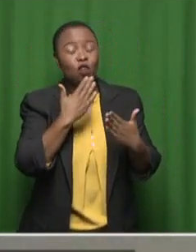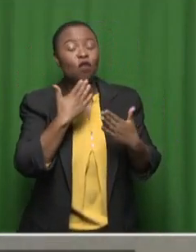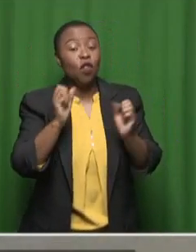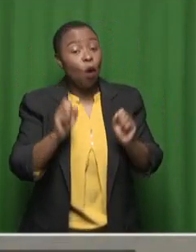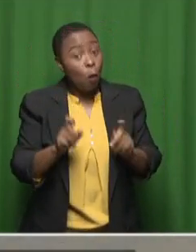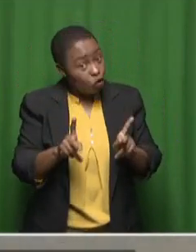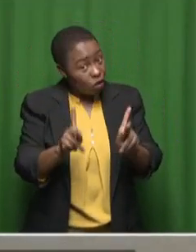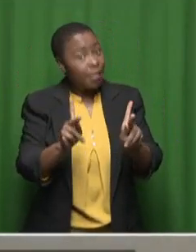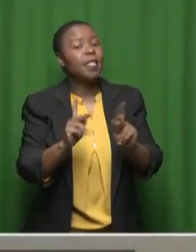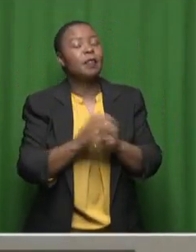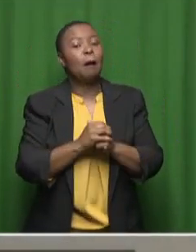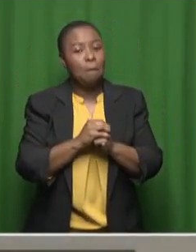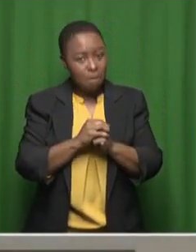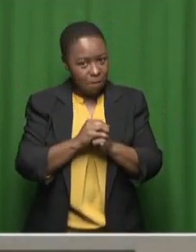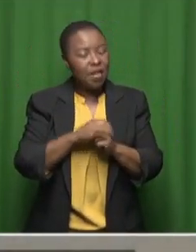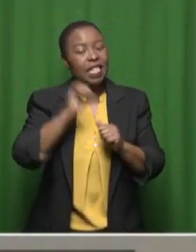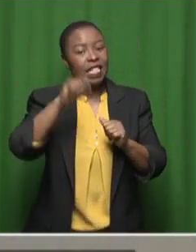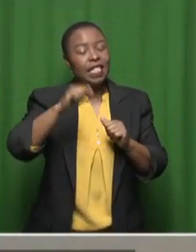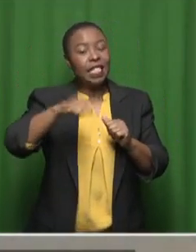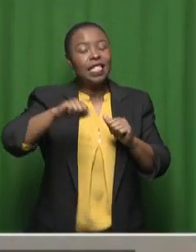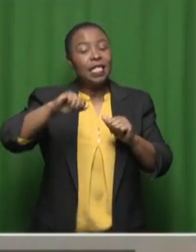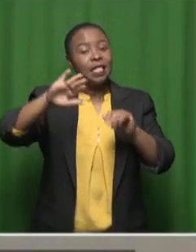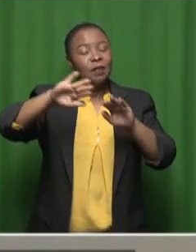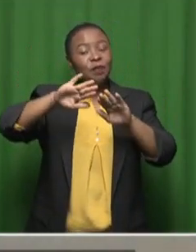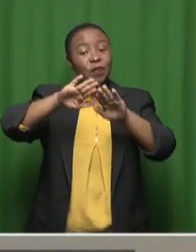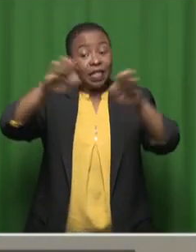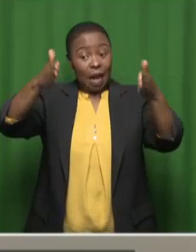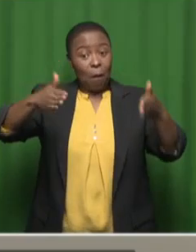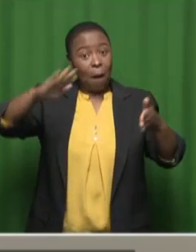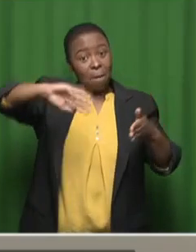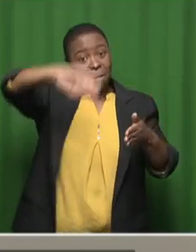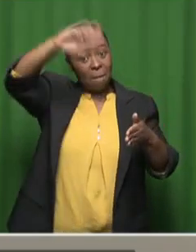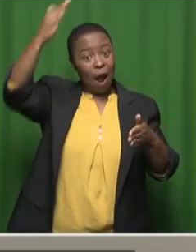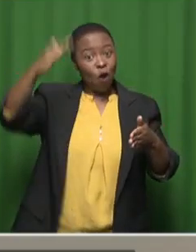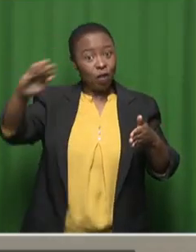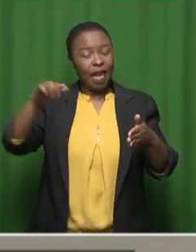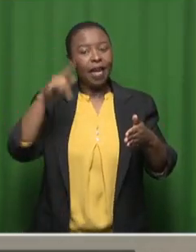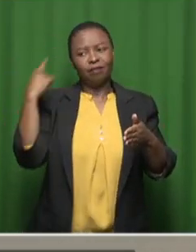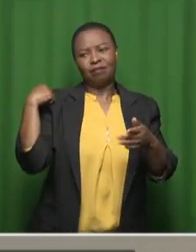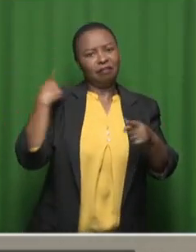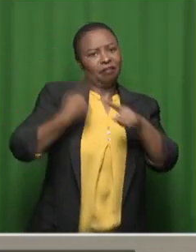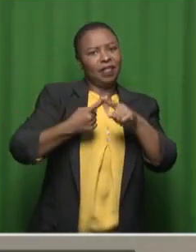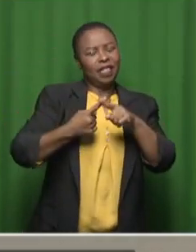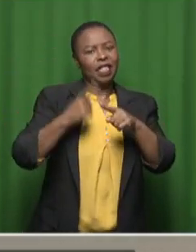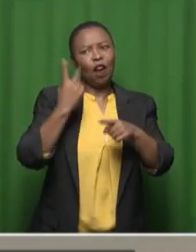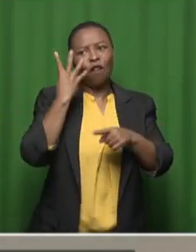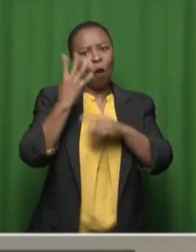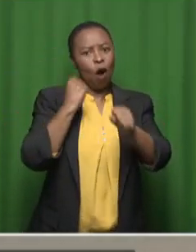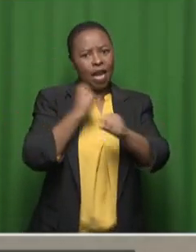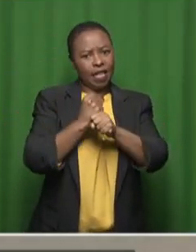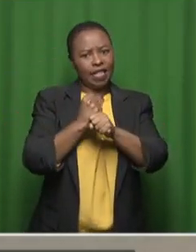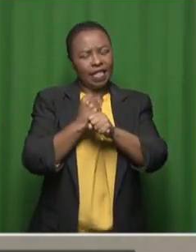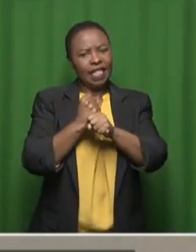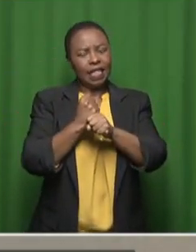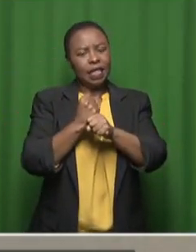opportunity. Table Mountain Cableway has been running for the past 94 years.